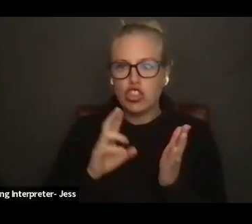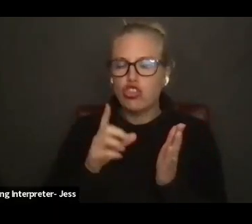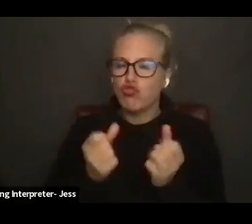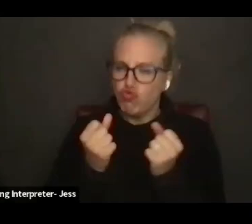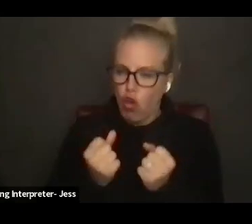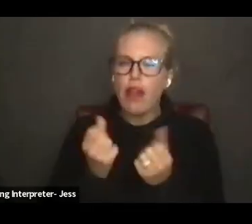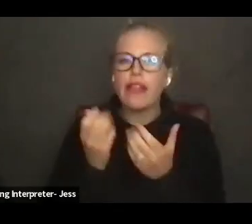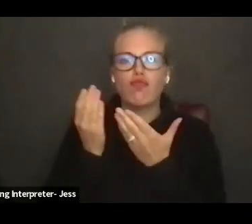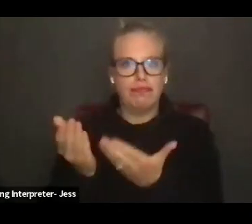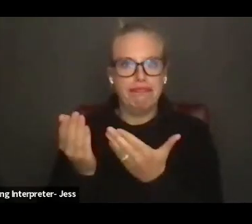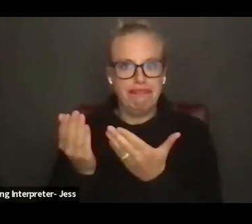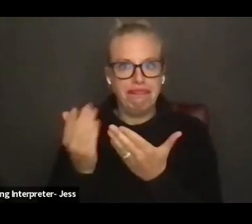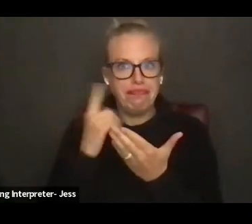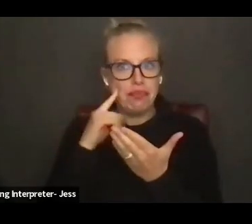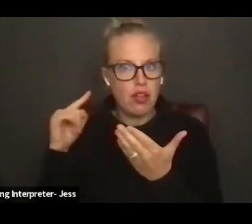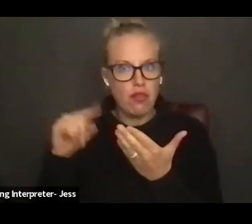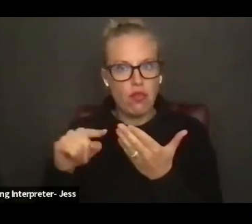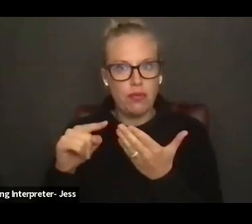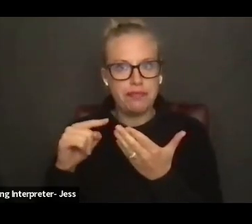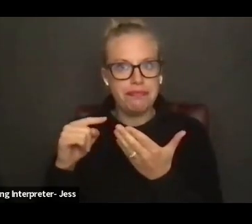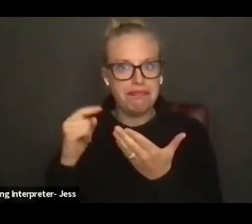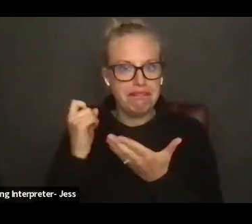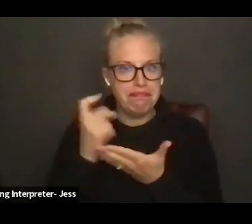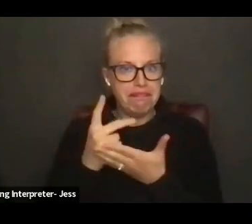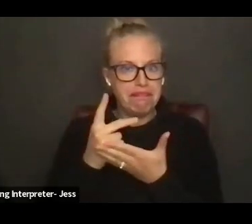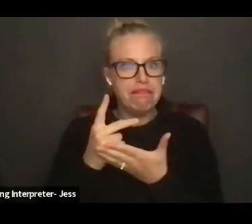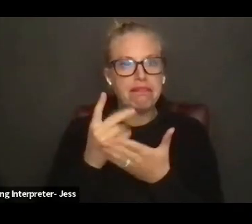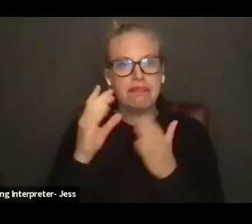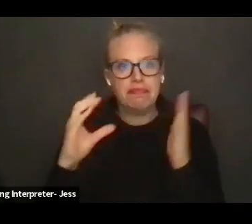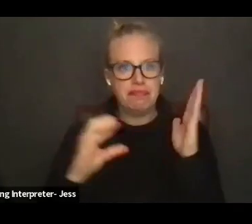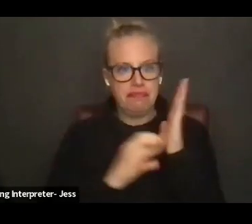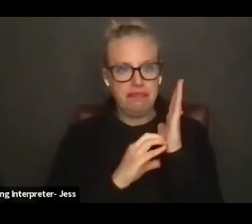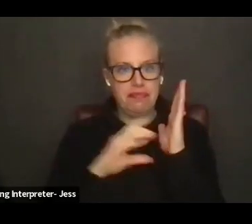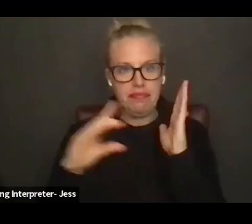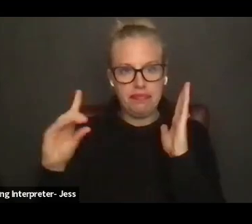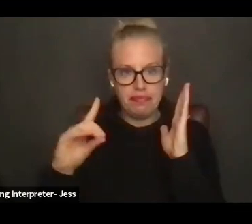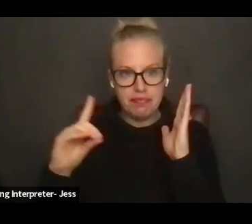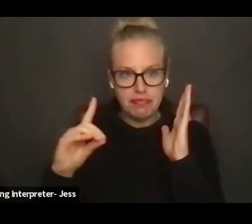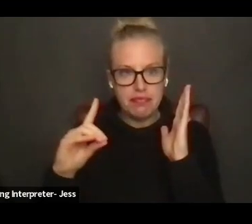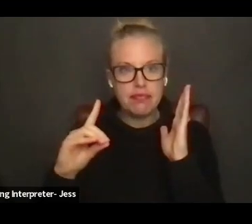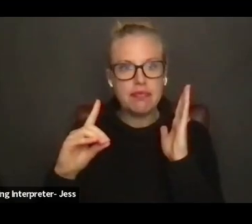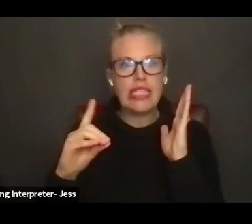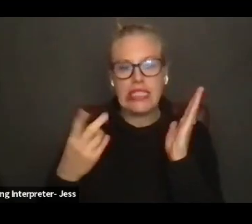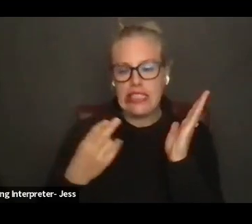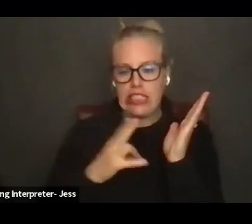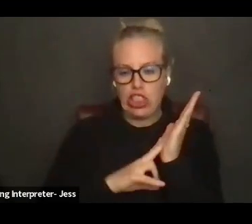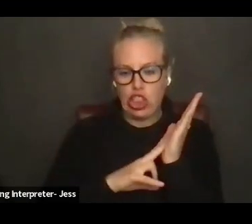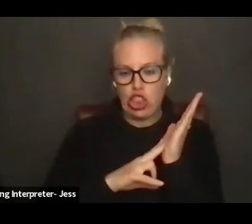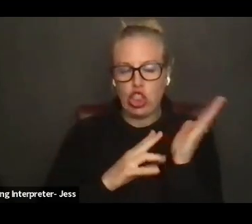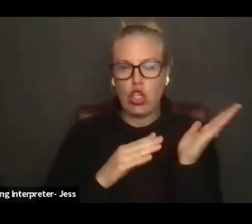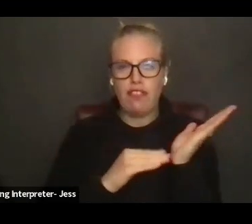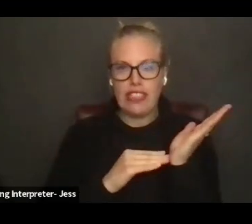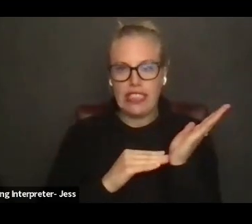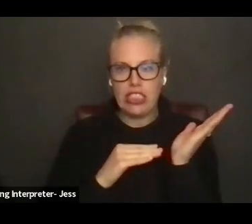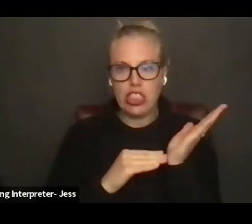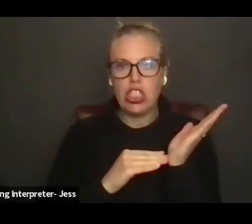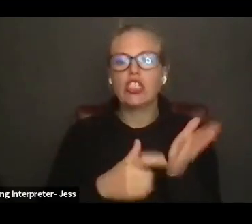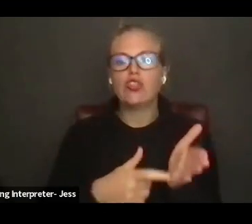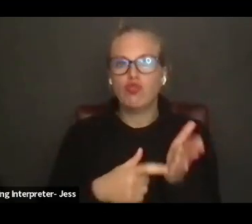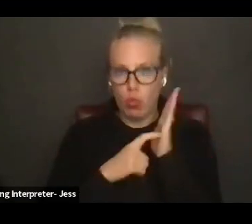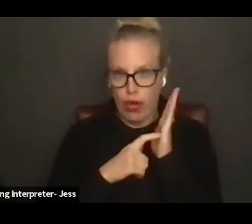recommended. And then below that in section D, signature of physician, the signature is